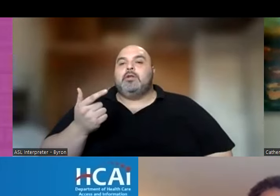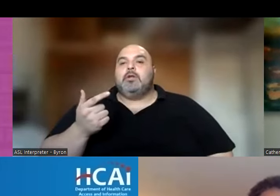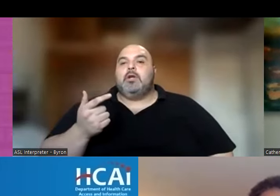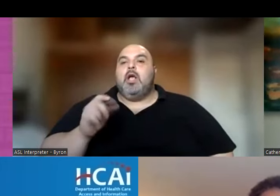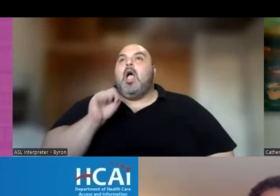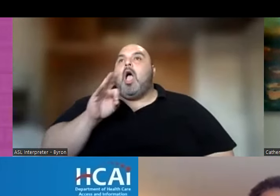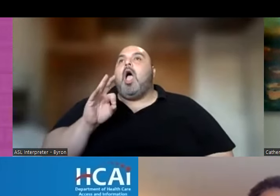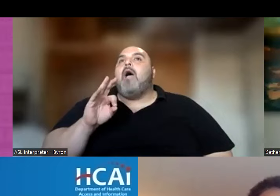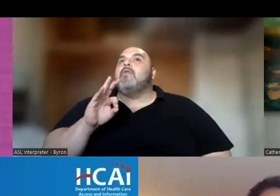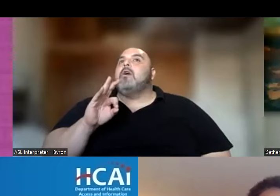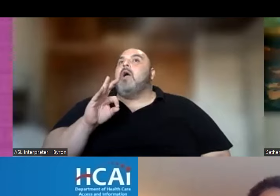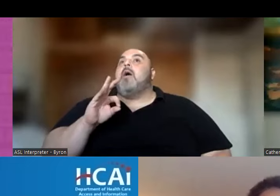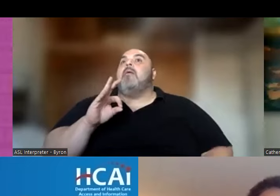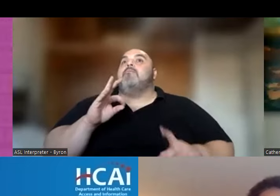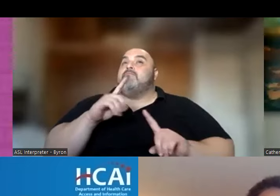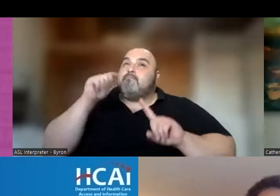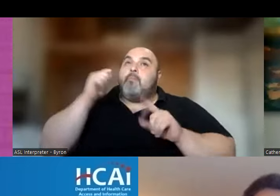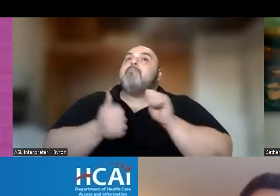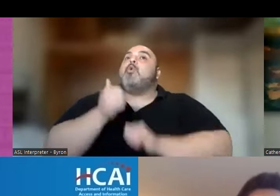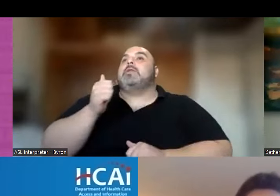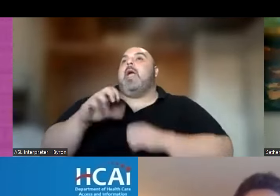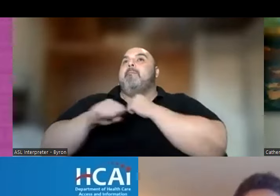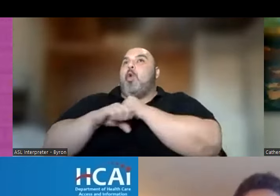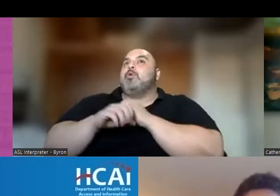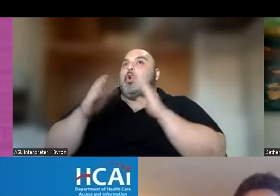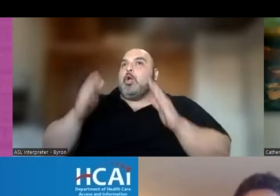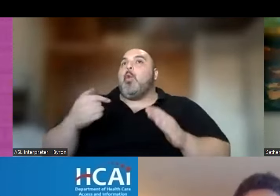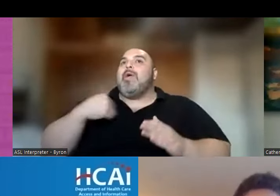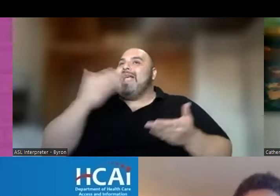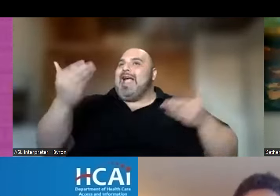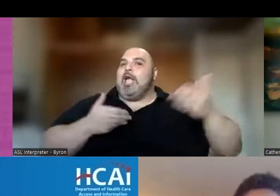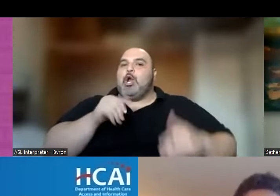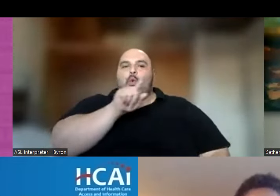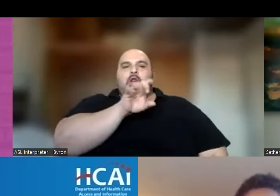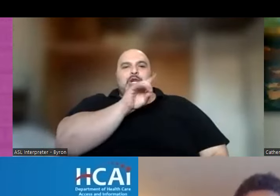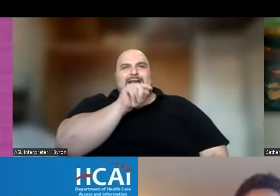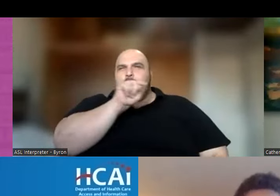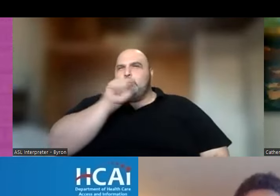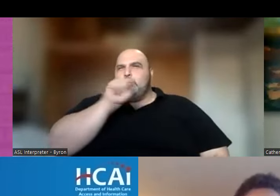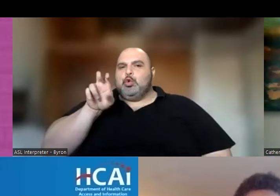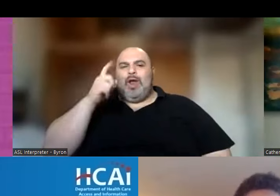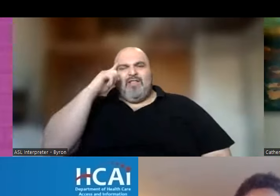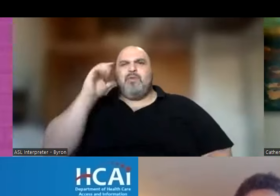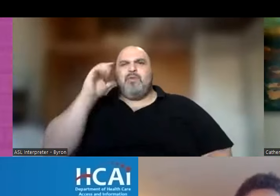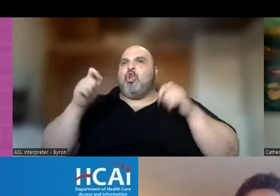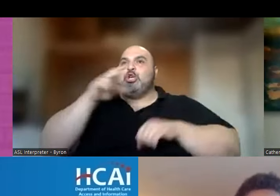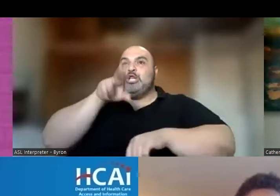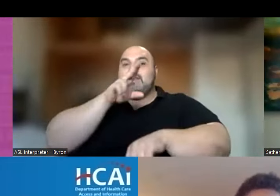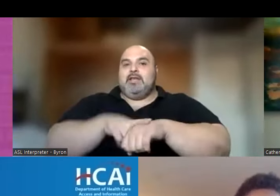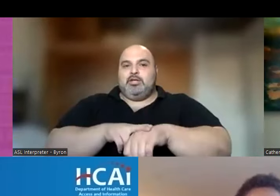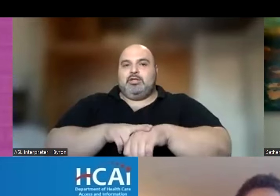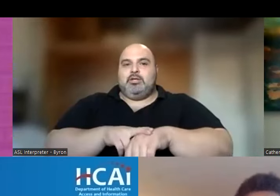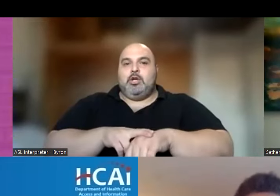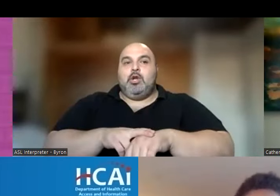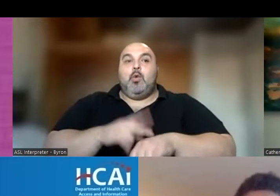of primarily promotoras. We hire between 180 and 200. I think we're the largest in the nation. We are